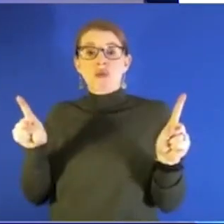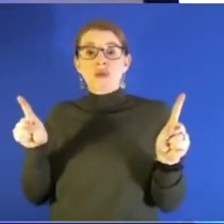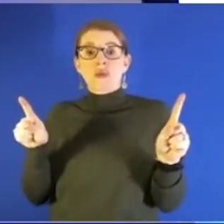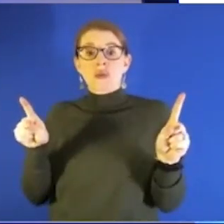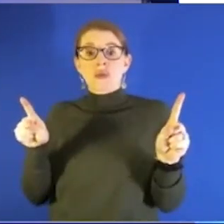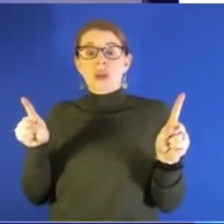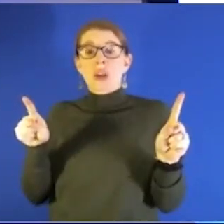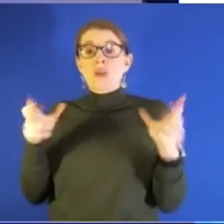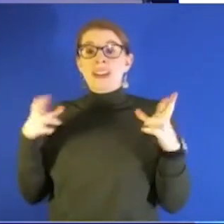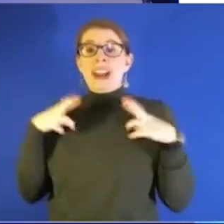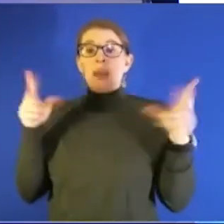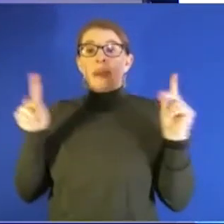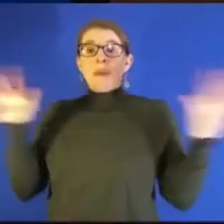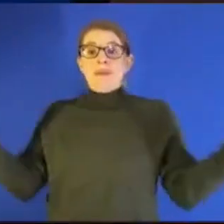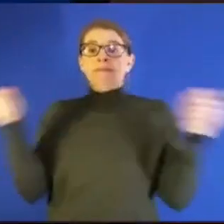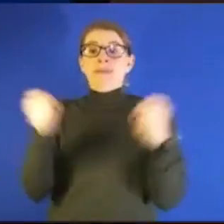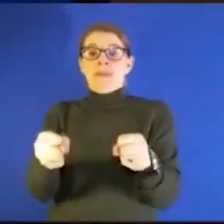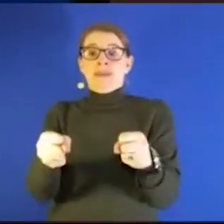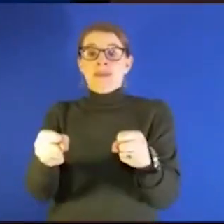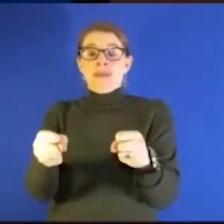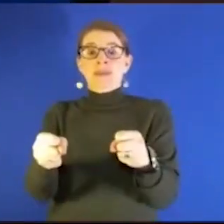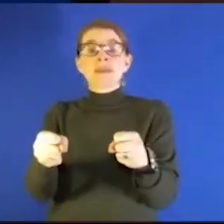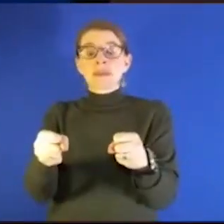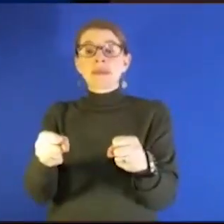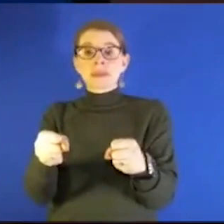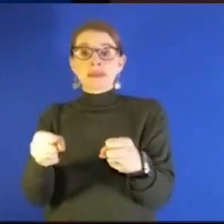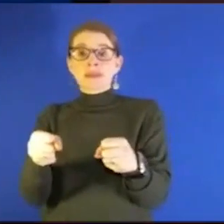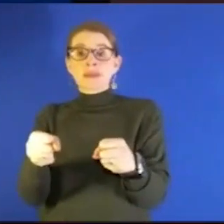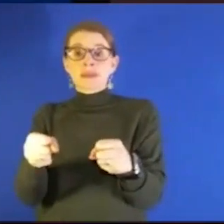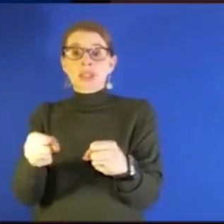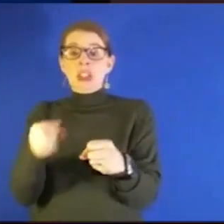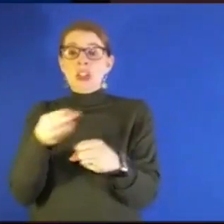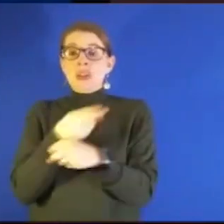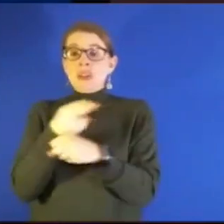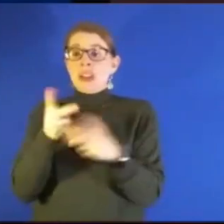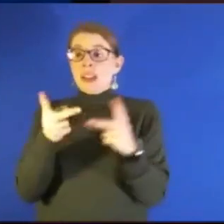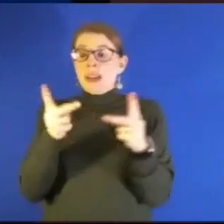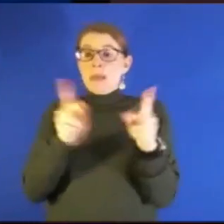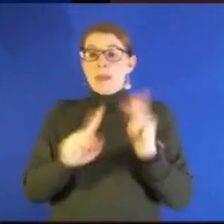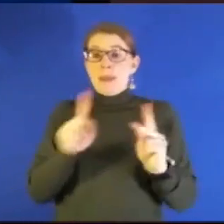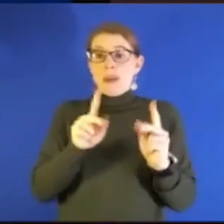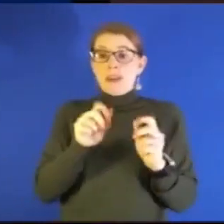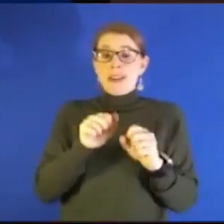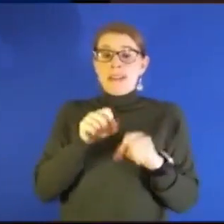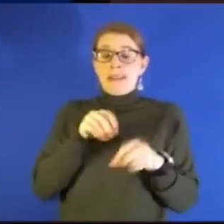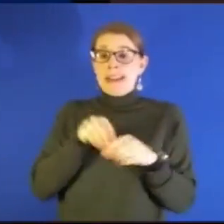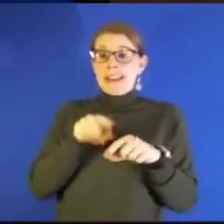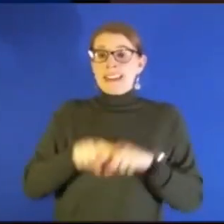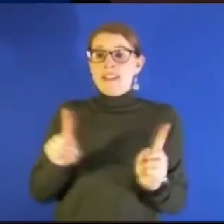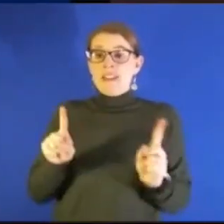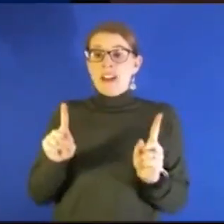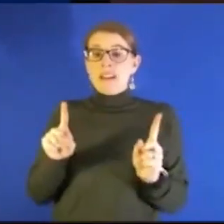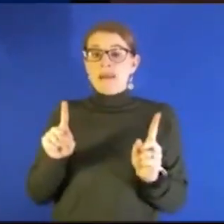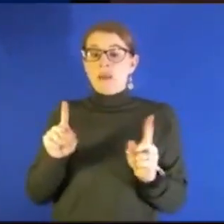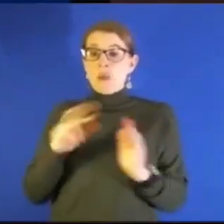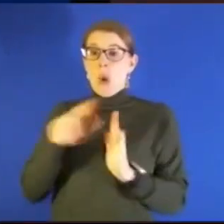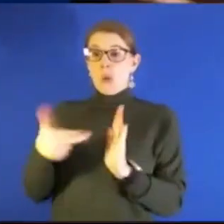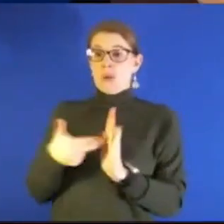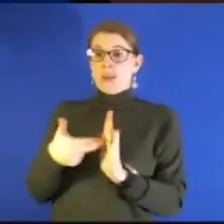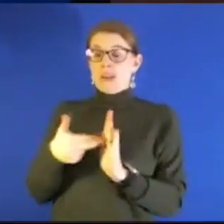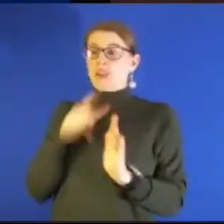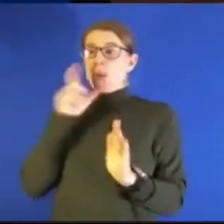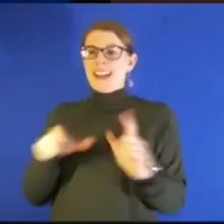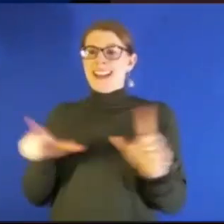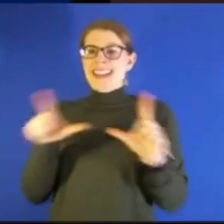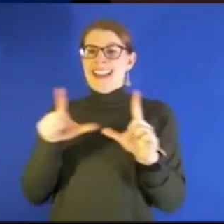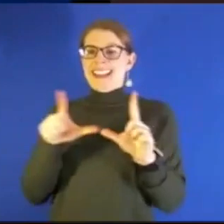folks back and to use some medical students, different people in different capacities, because we don't have to always have licensed personnel now to do things we think we can do safely with someone else,